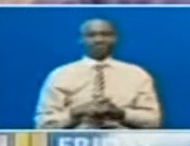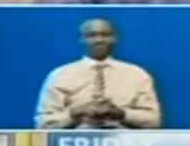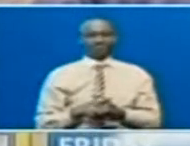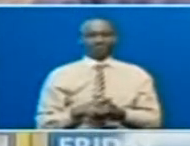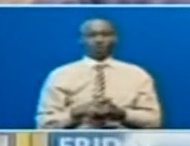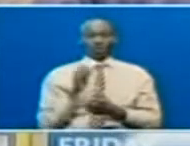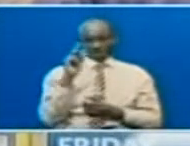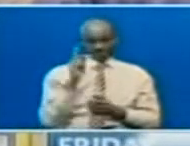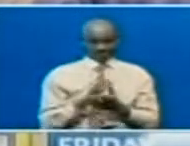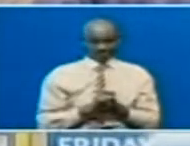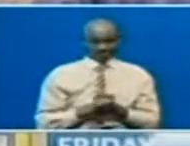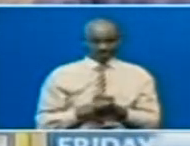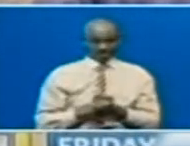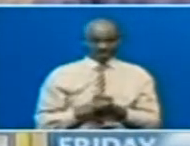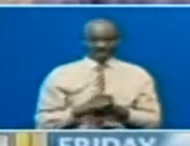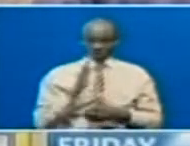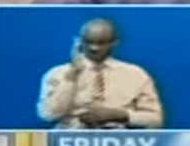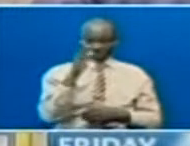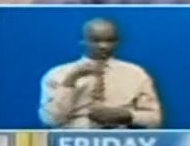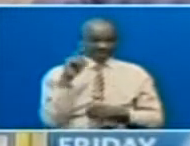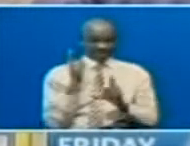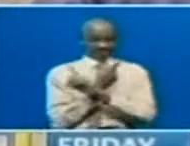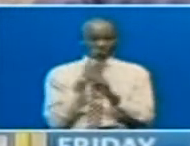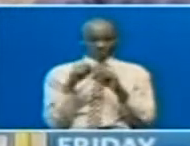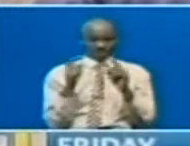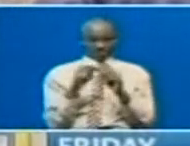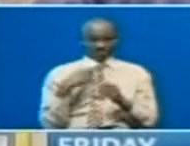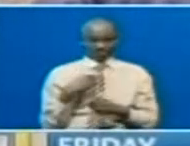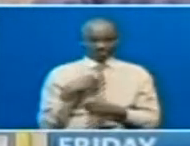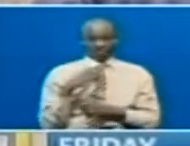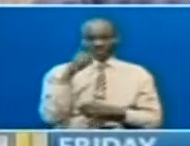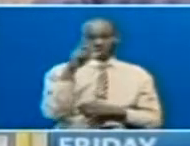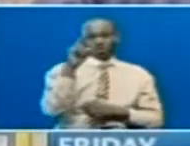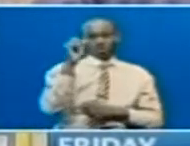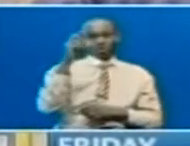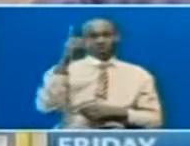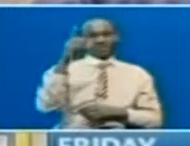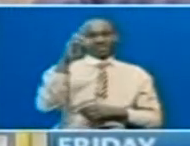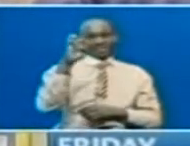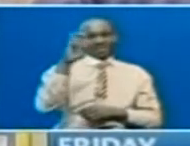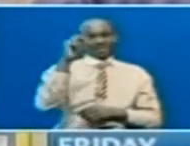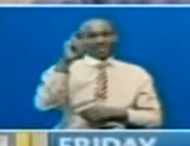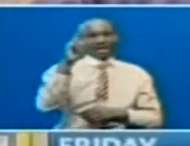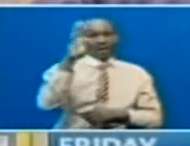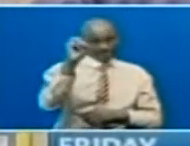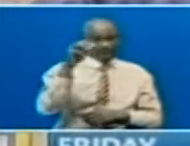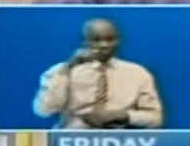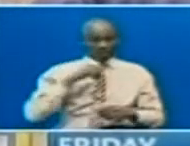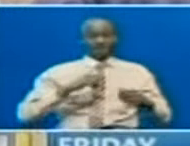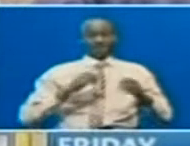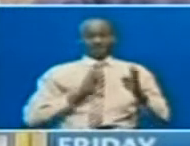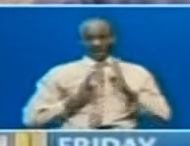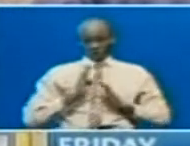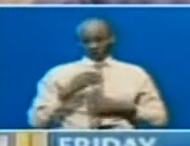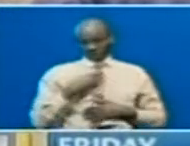Yes. All right, Willis. Let's get straight to another word. Duodenum, duodenum. I know you remember this word from your biology. I